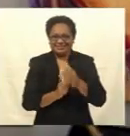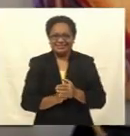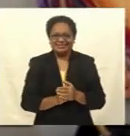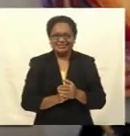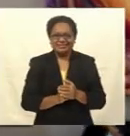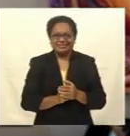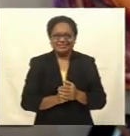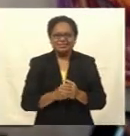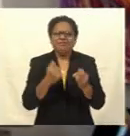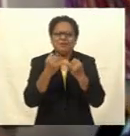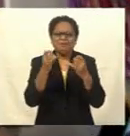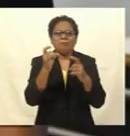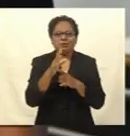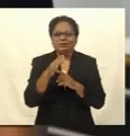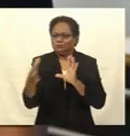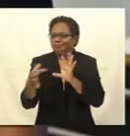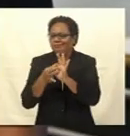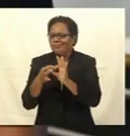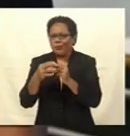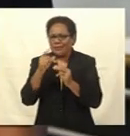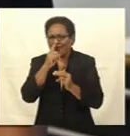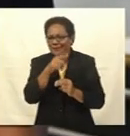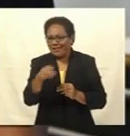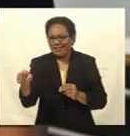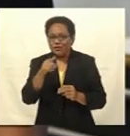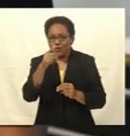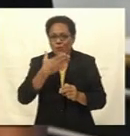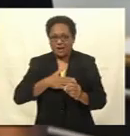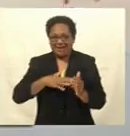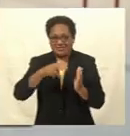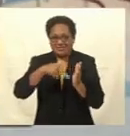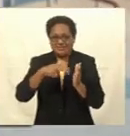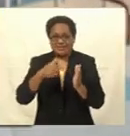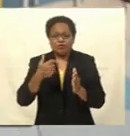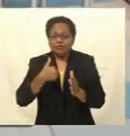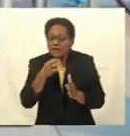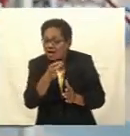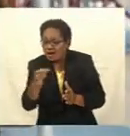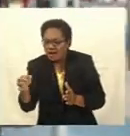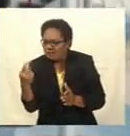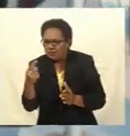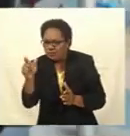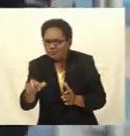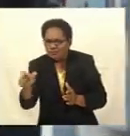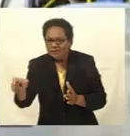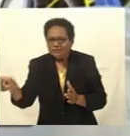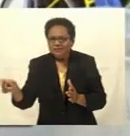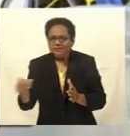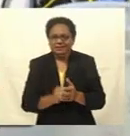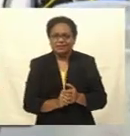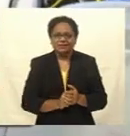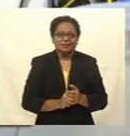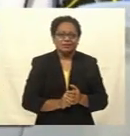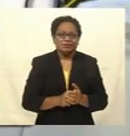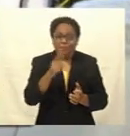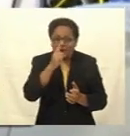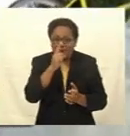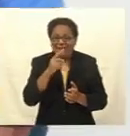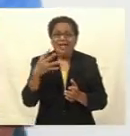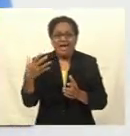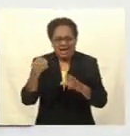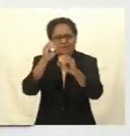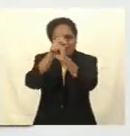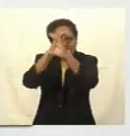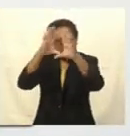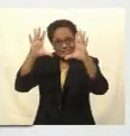them be a part of the process. I'm asking, who is this person? People are way more than their circumstance. They have dreams, they have